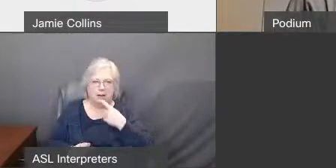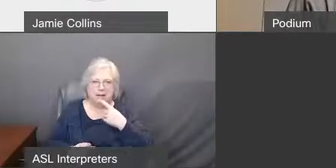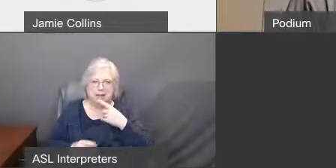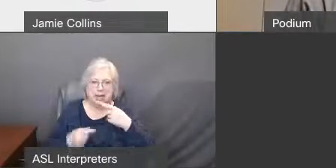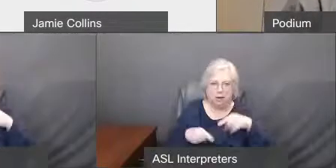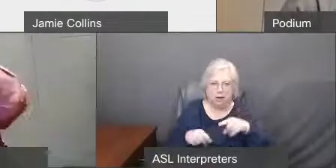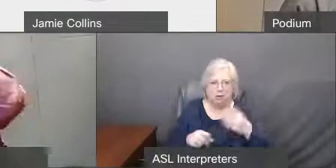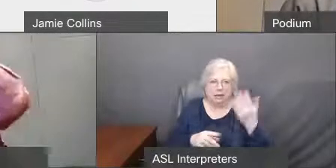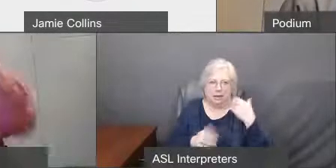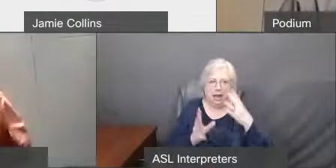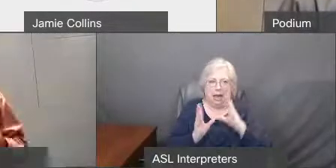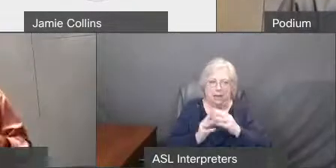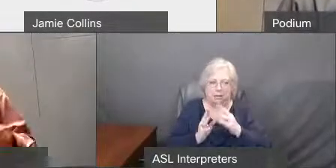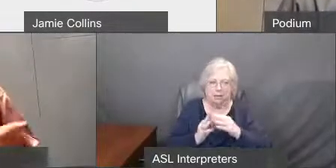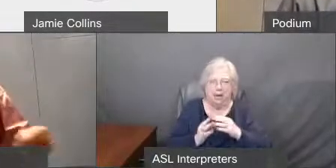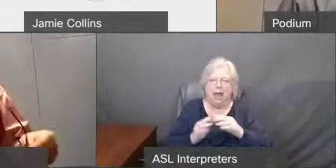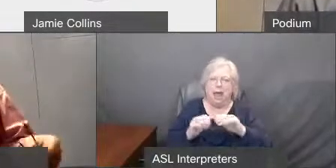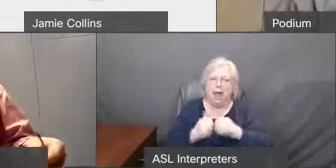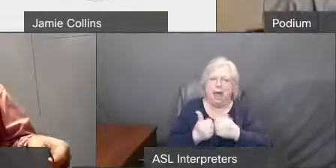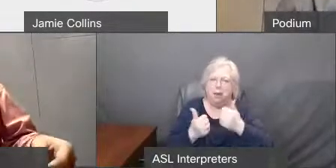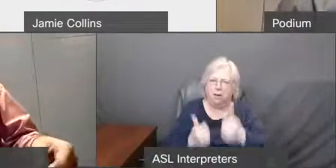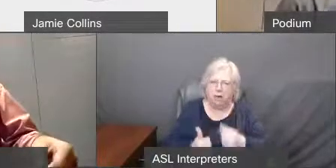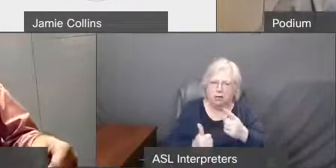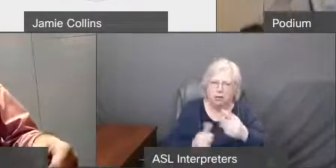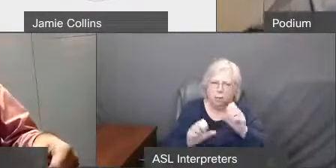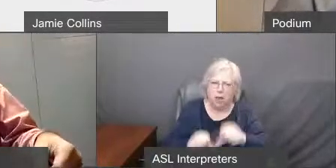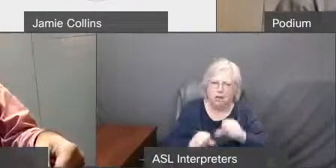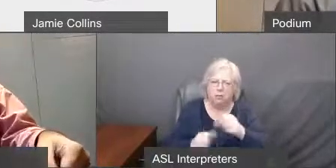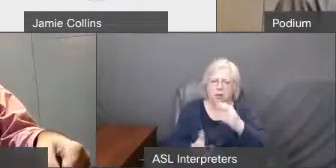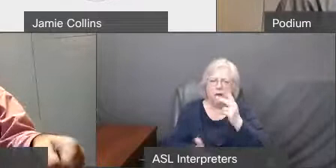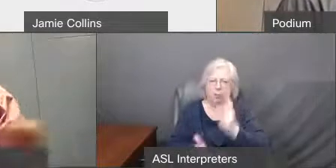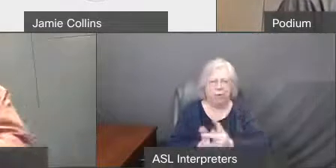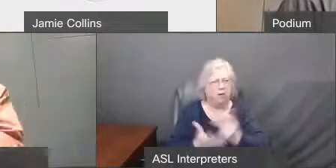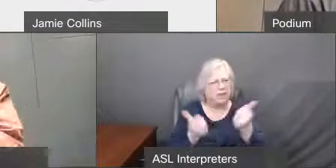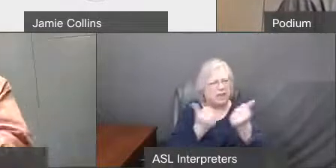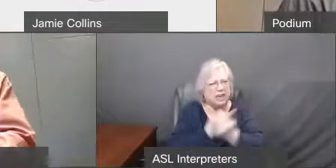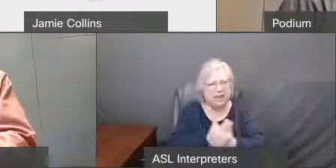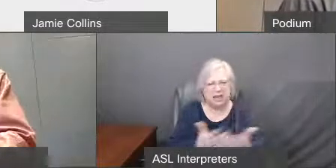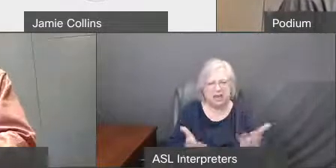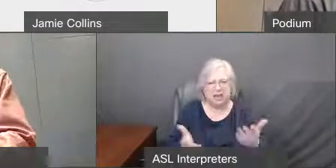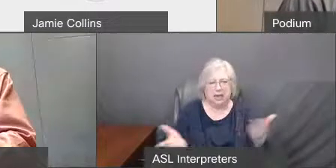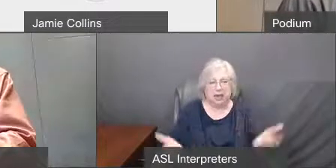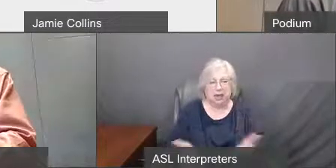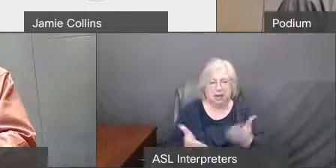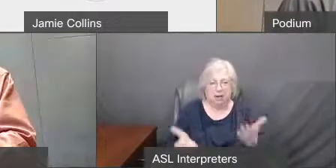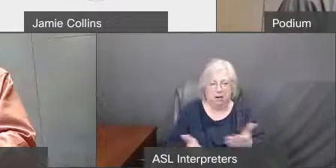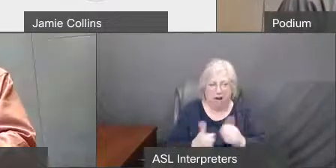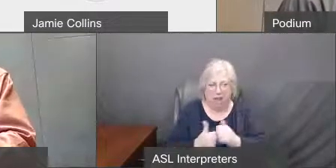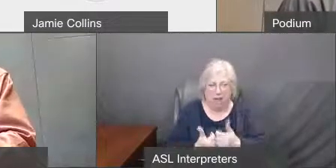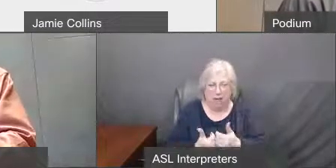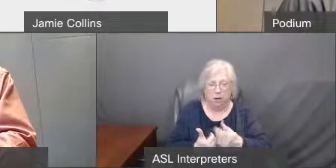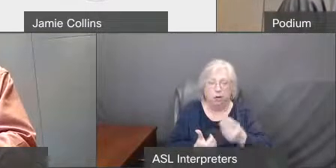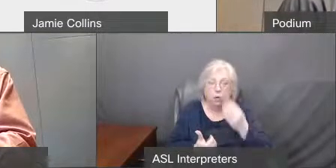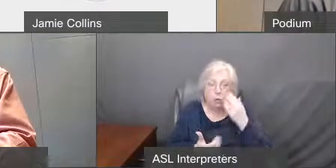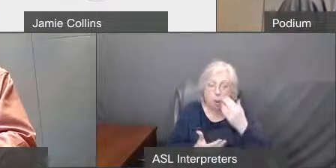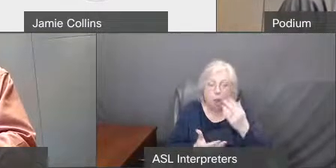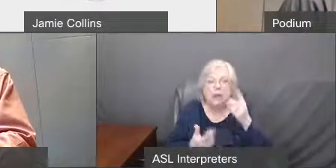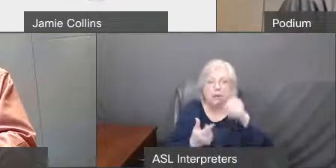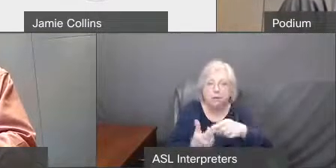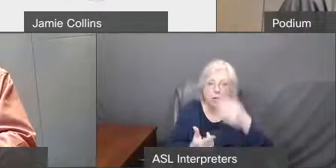meeting. How can you possibly approve anything here until you know what the plan